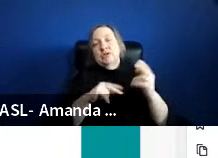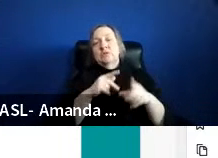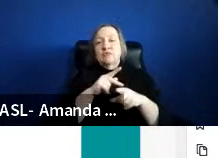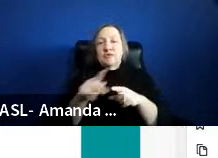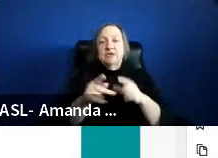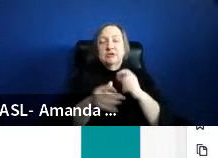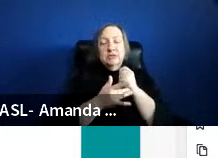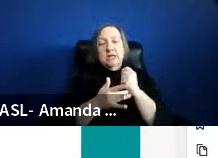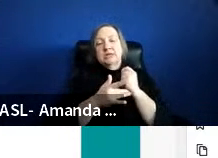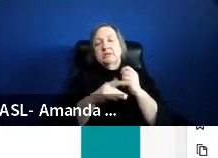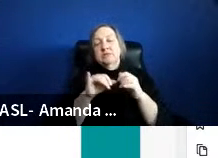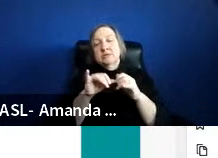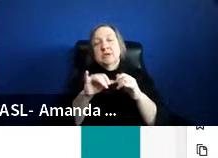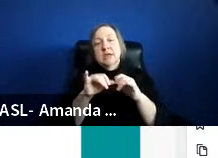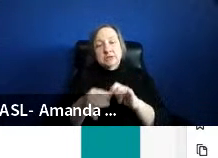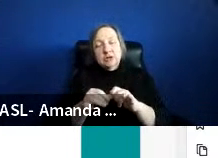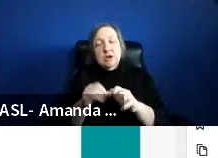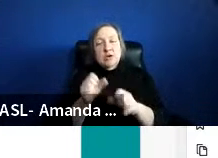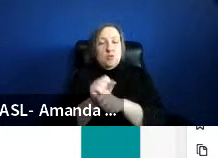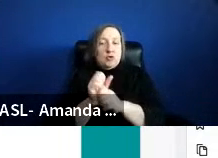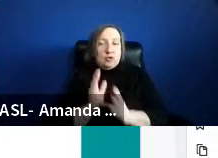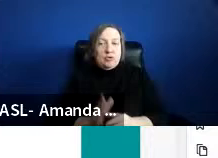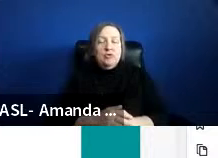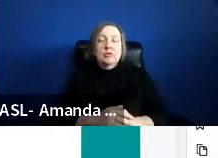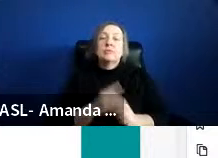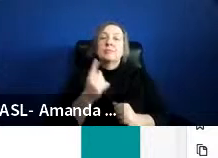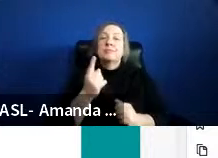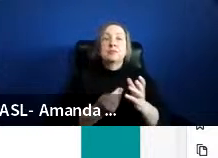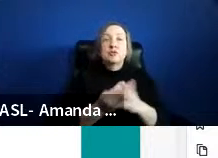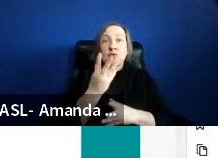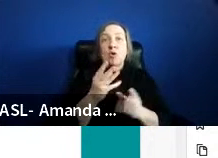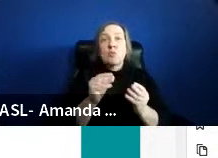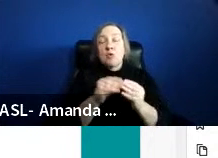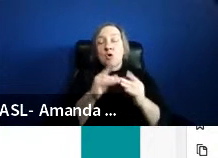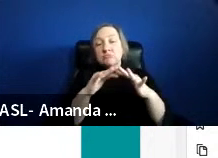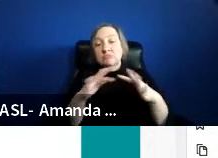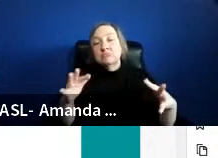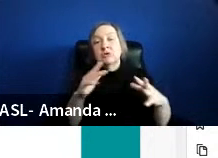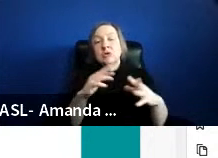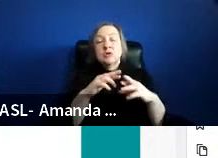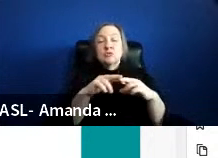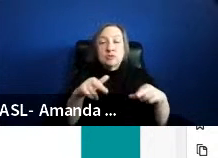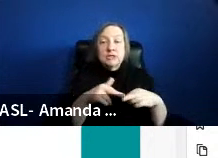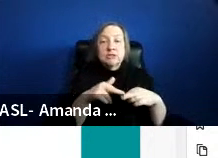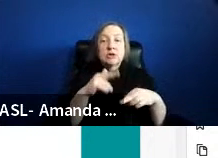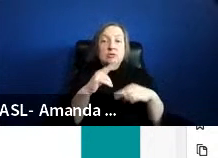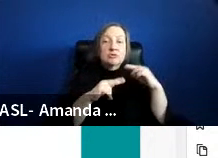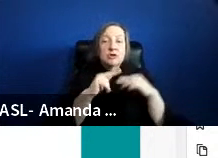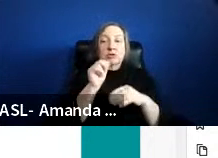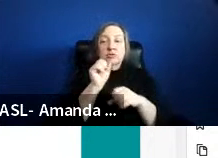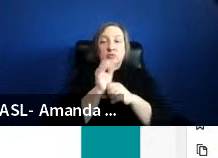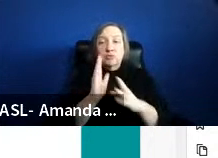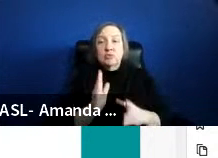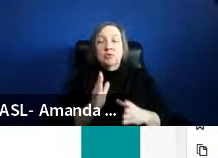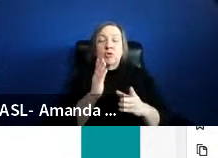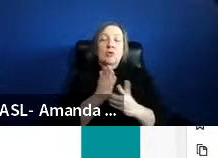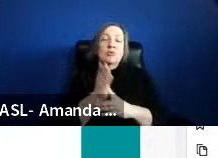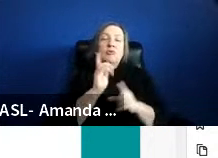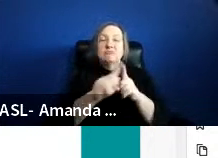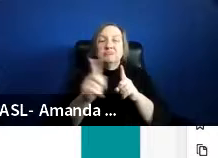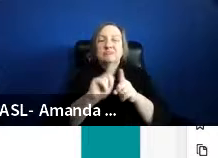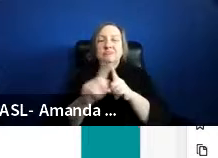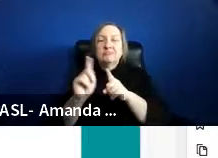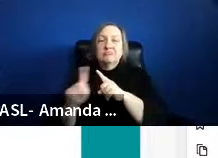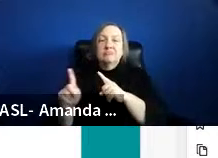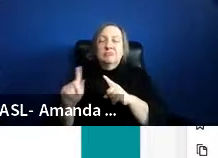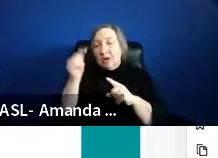and engineering workforce. 1, grow a diverse regional construction workforce through multi-jurisdictional